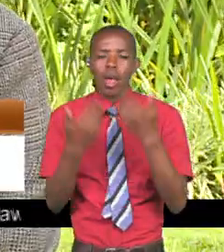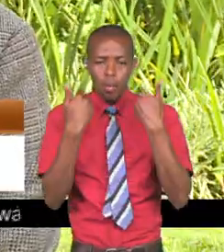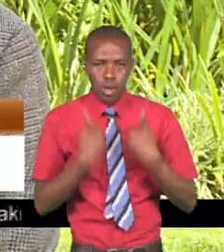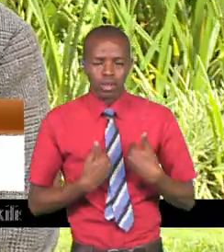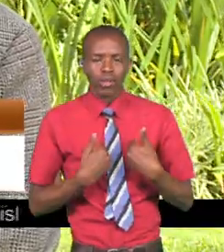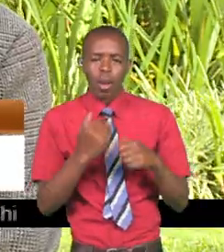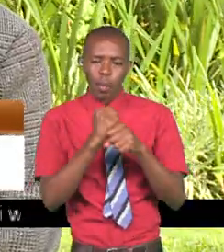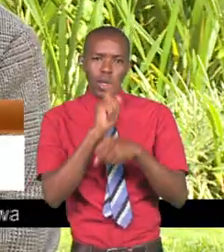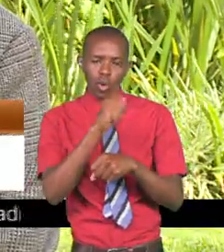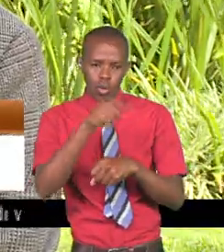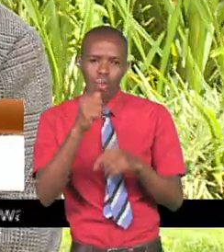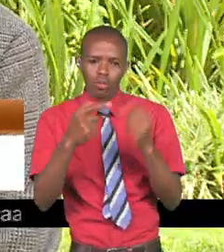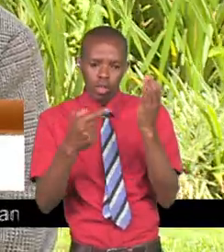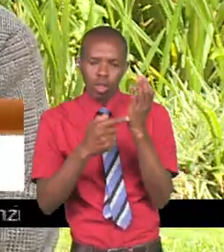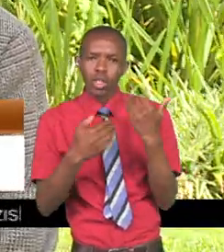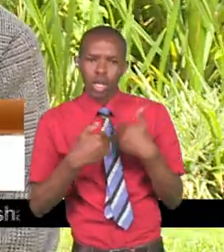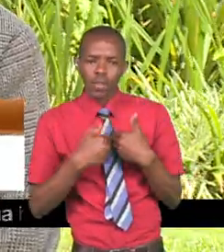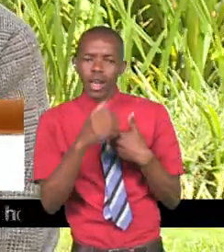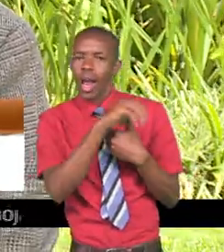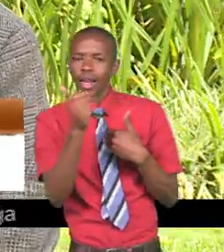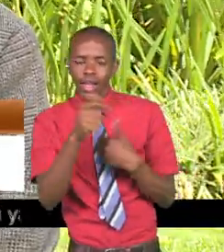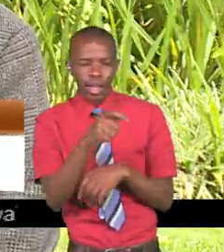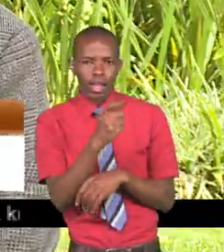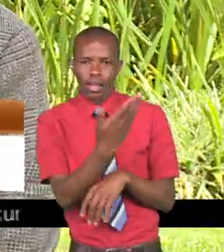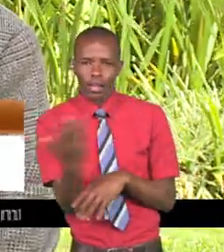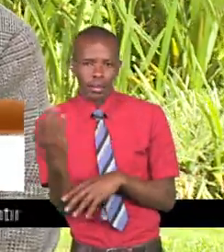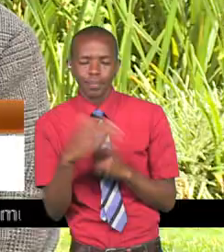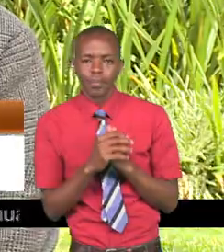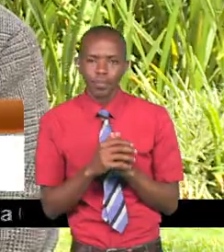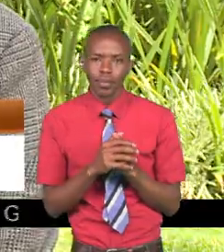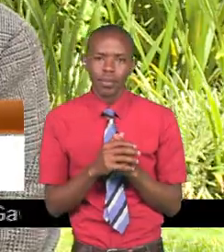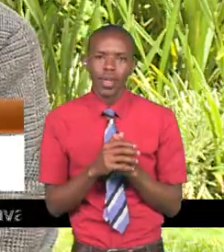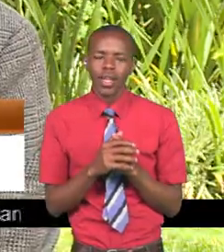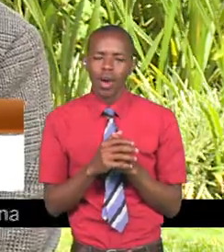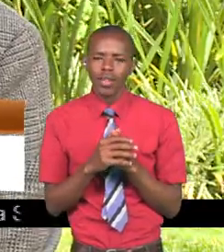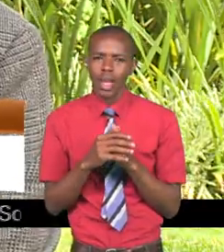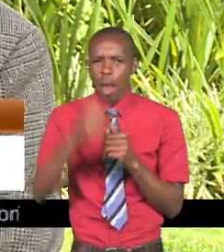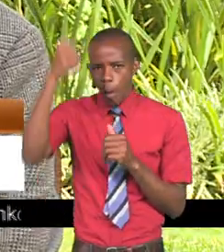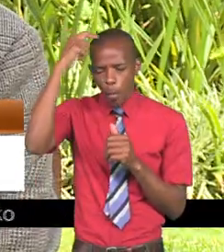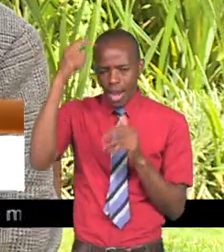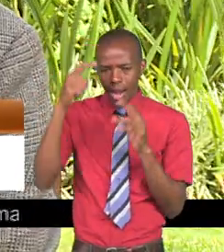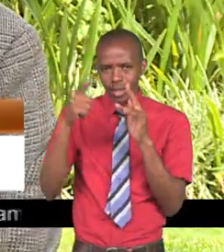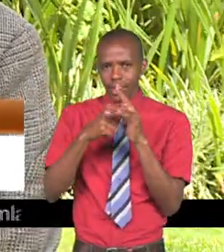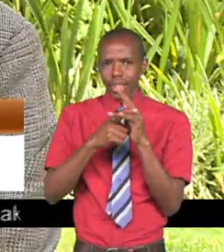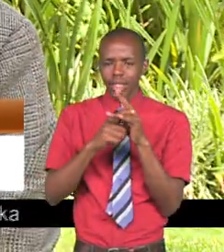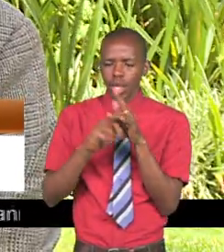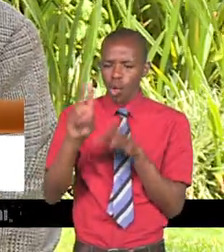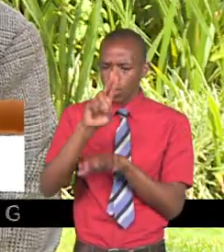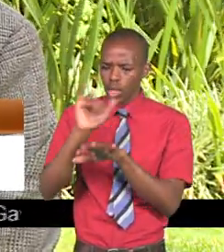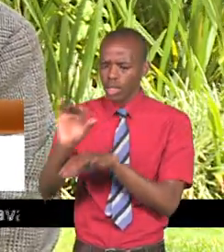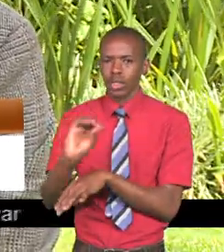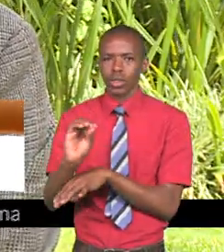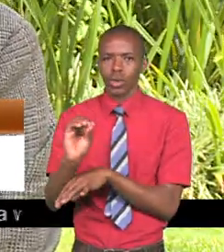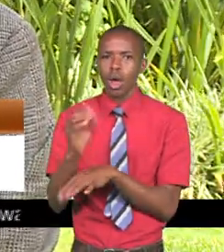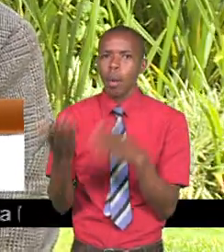just make sure that you have technology as another pillar. Have it there from the beginning in your mind, even if you don't use it. You